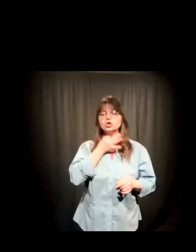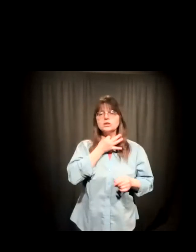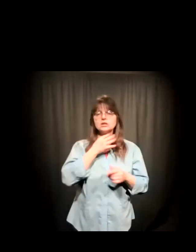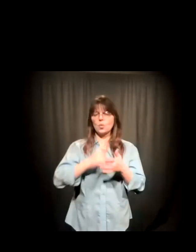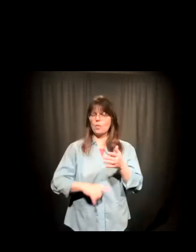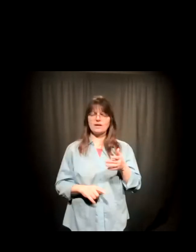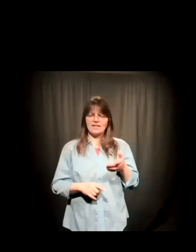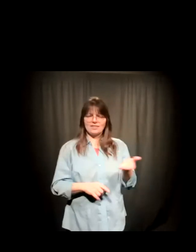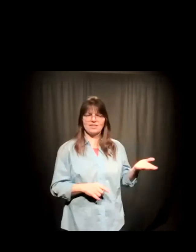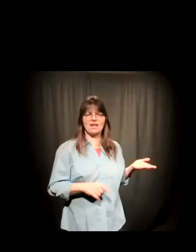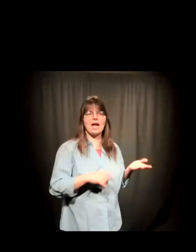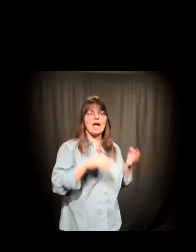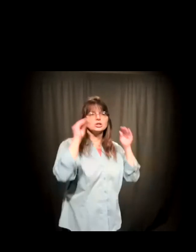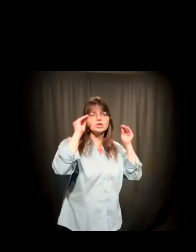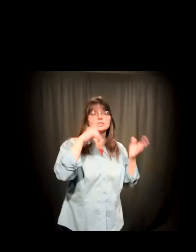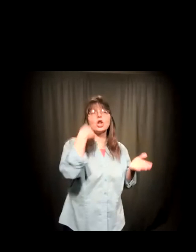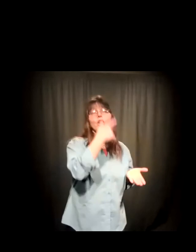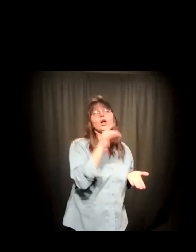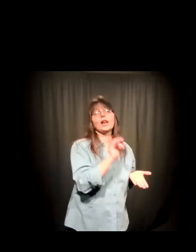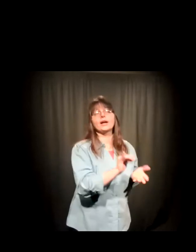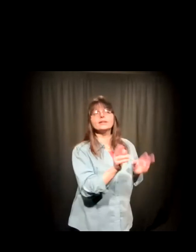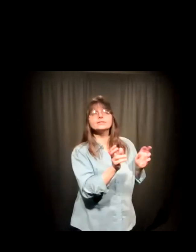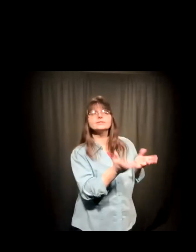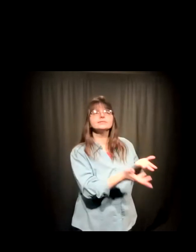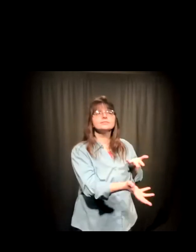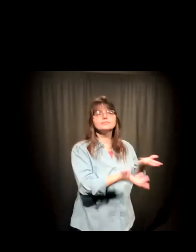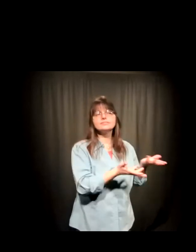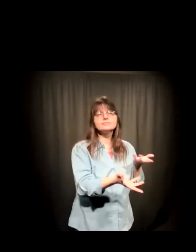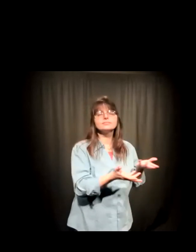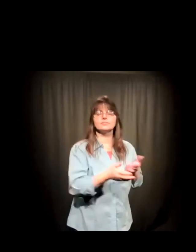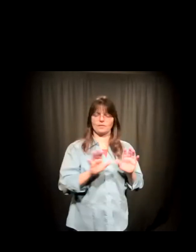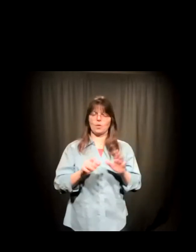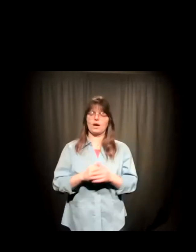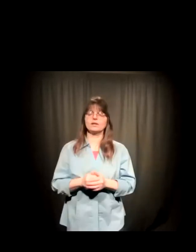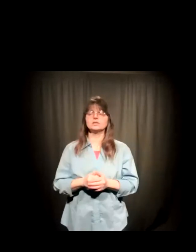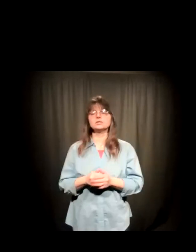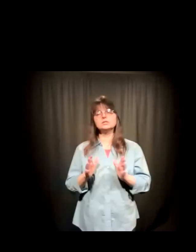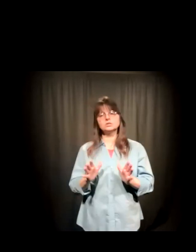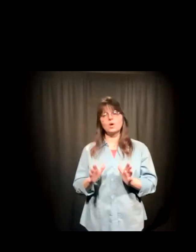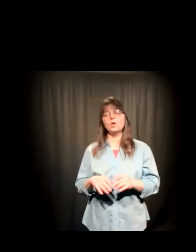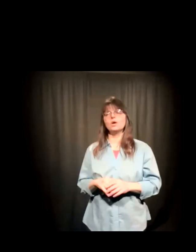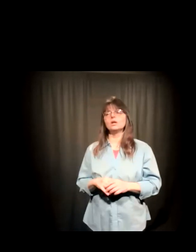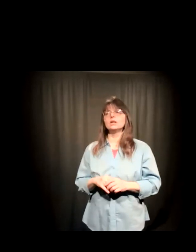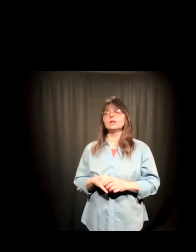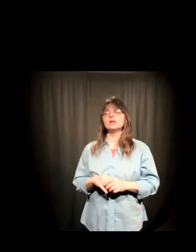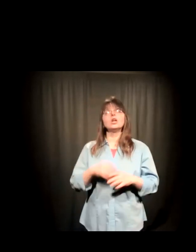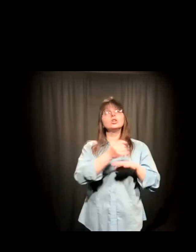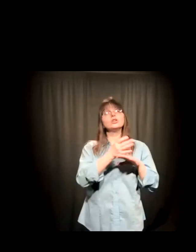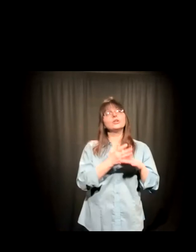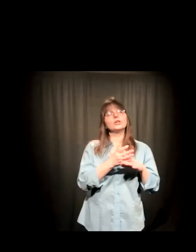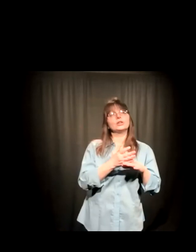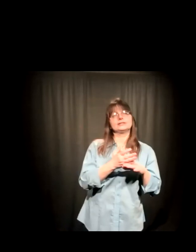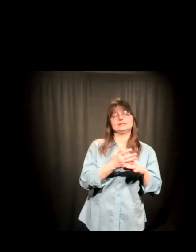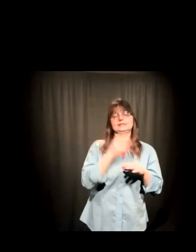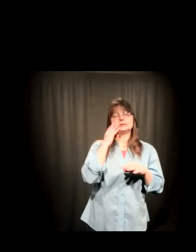about his, one of his early experiences teaching in an American